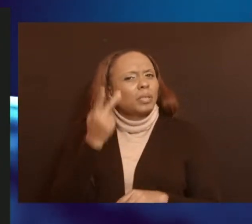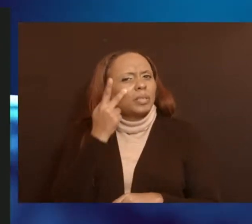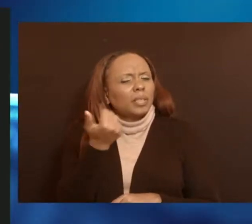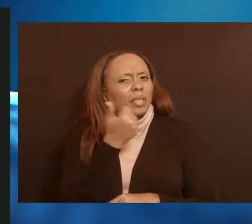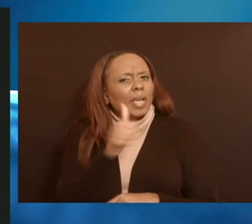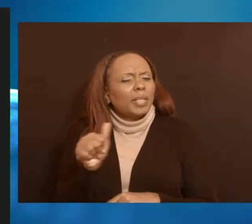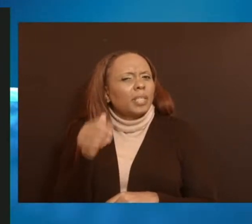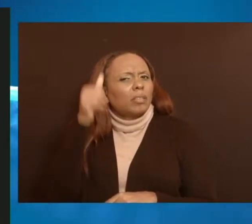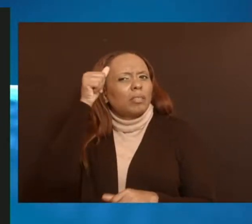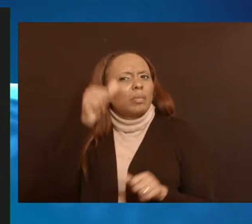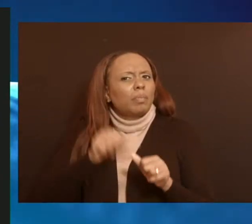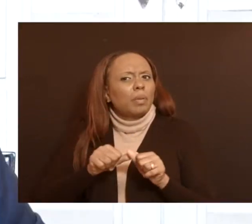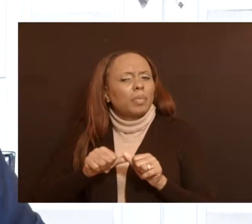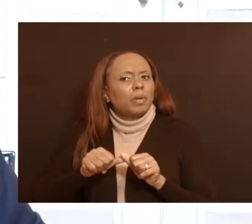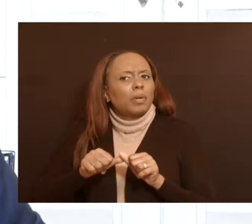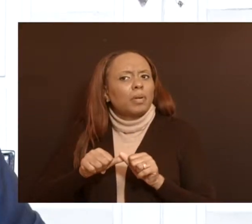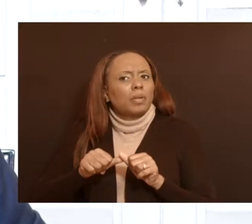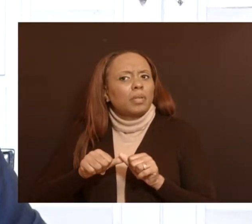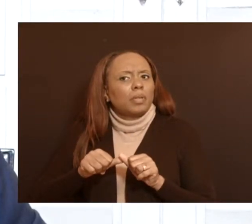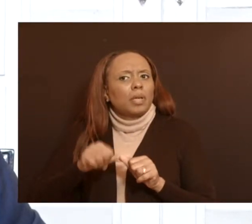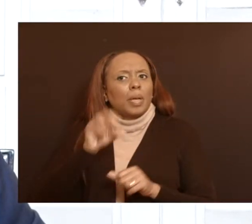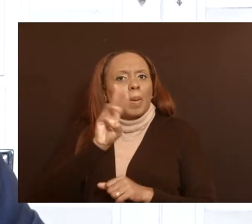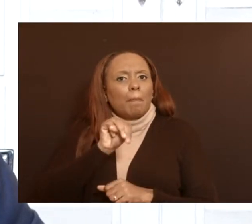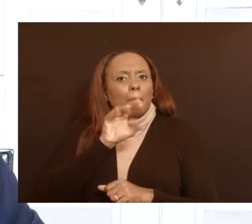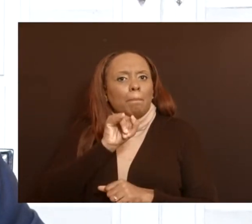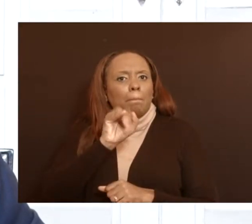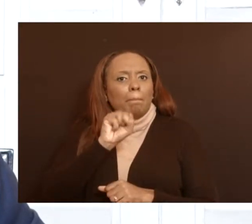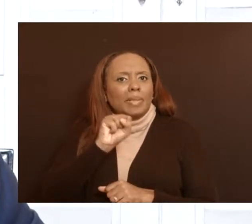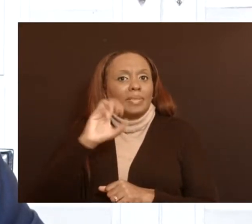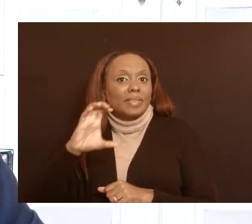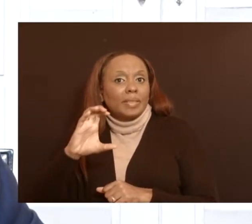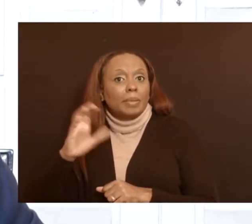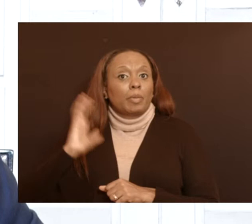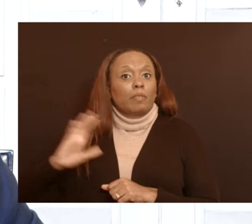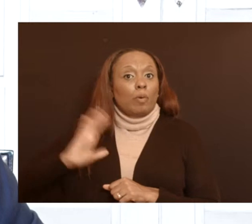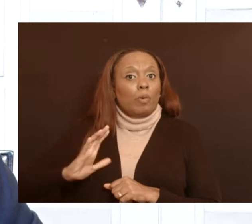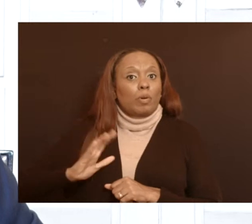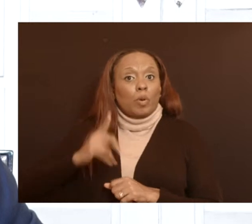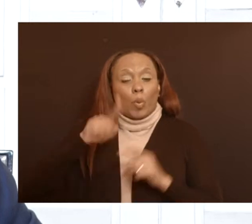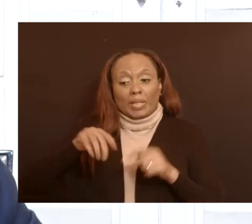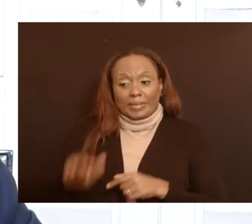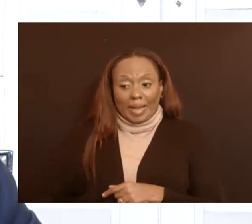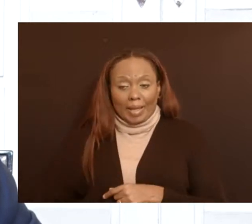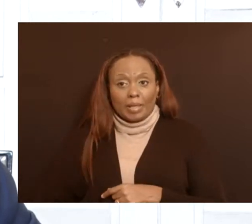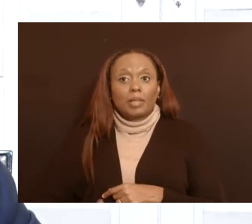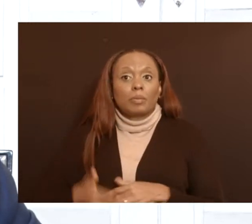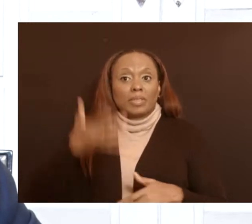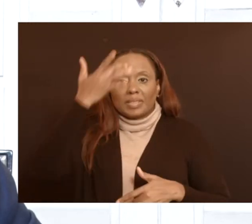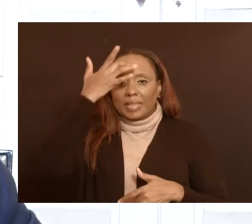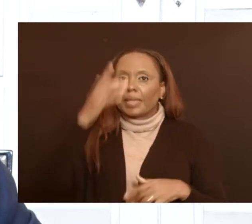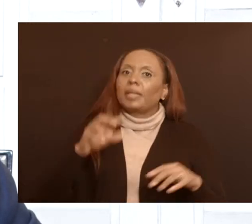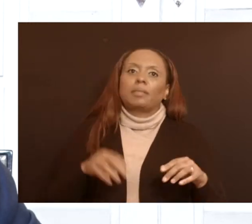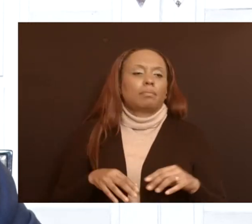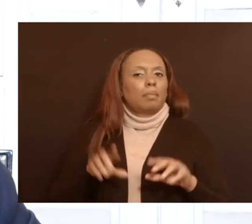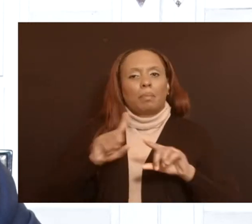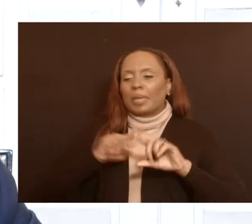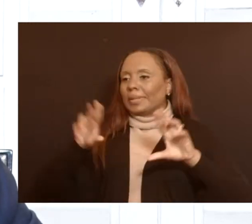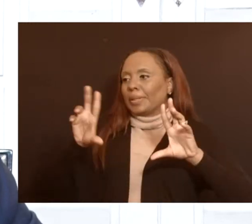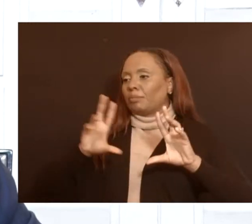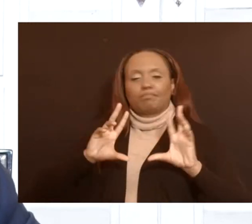A good question. The answer is no to that at this particular point. Of course, that can change, but not at this particular